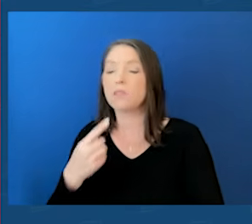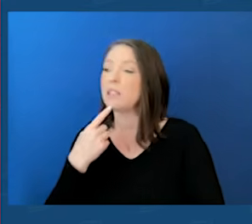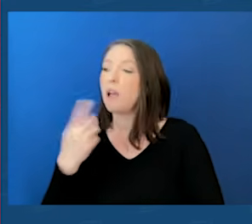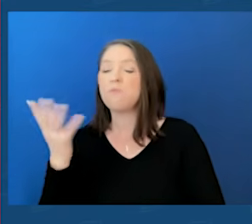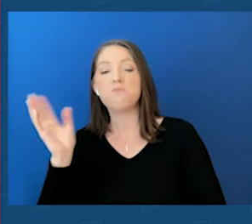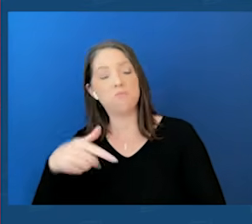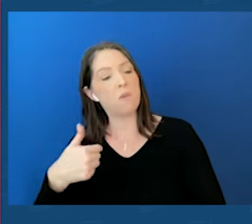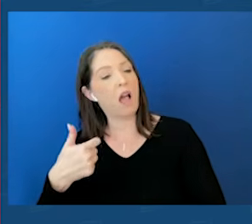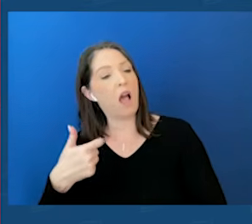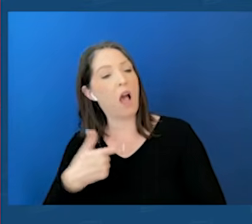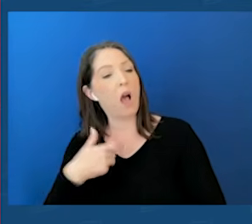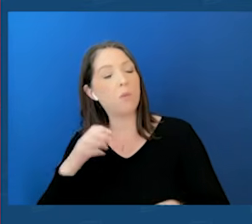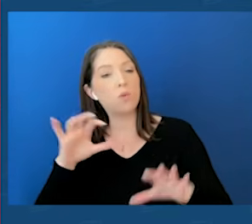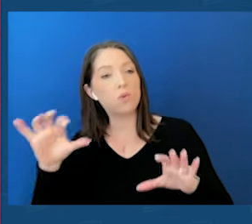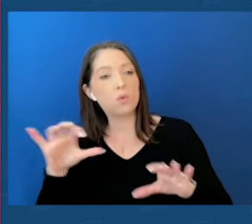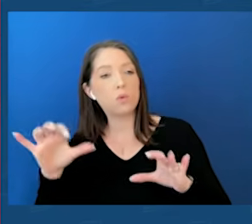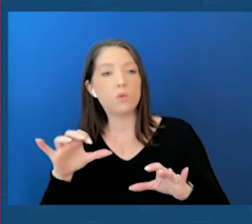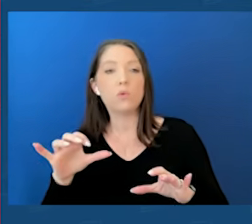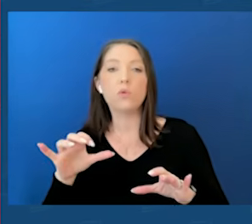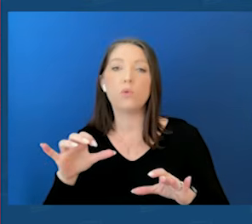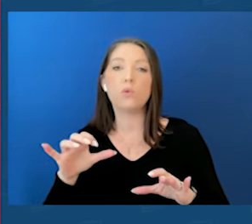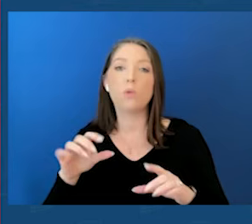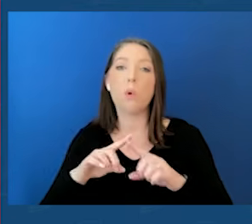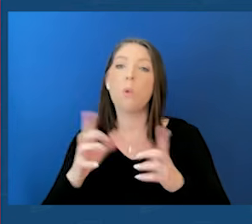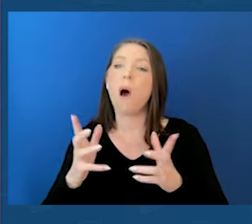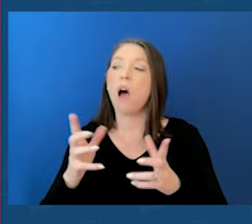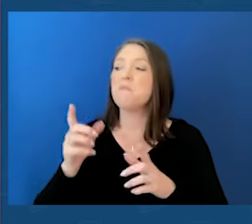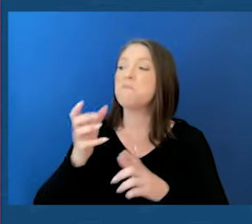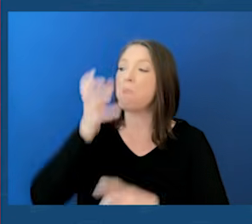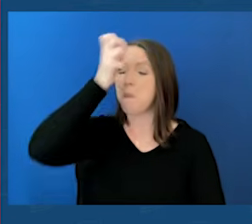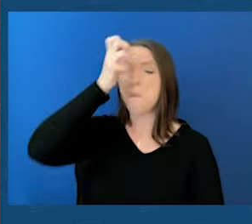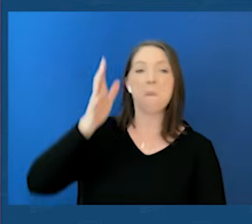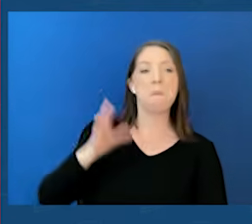urban men before me wouldn't do.